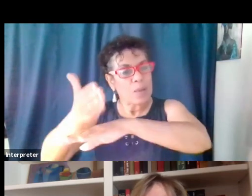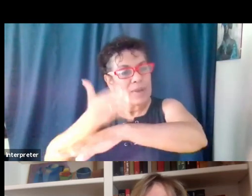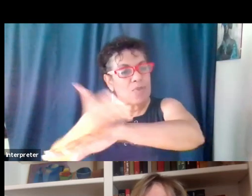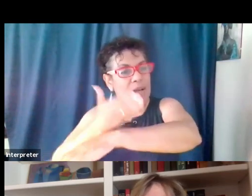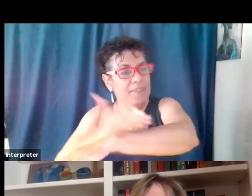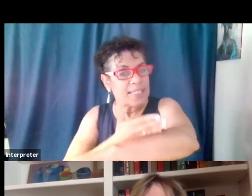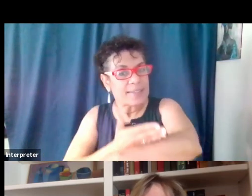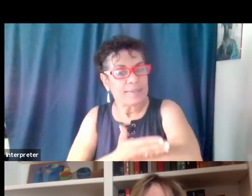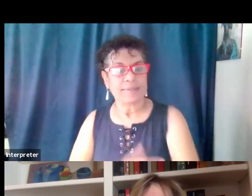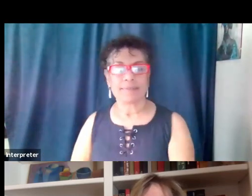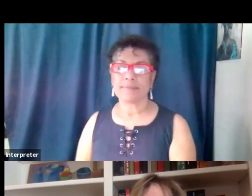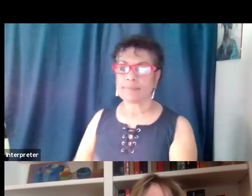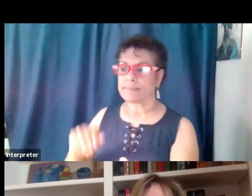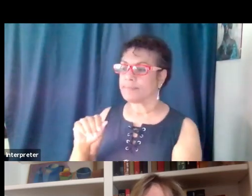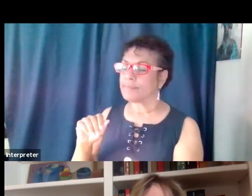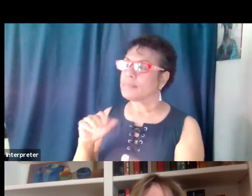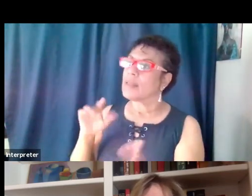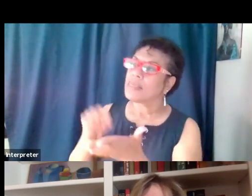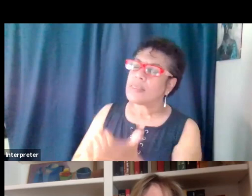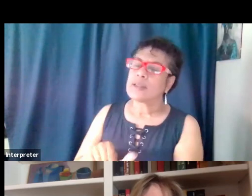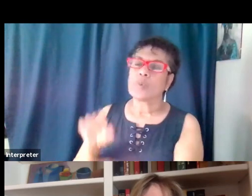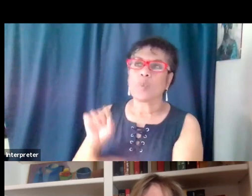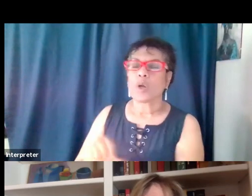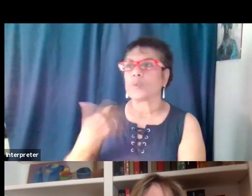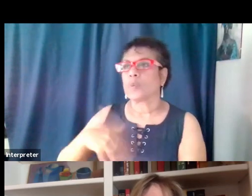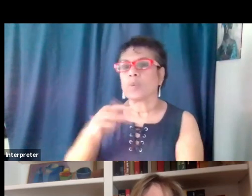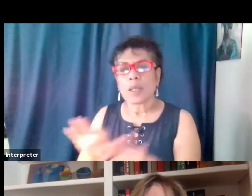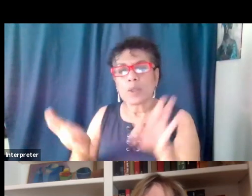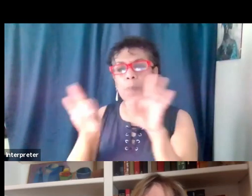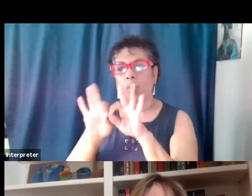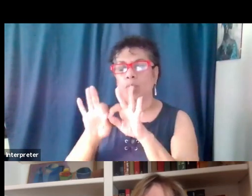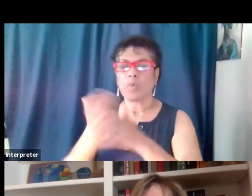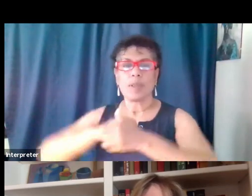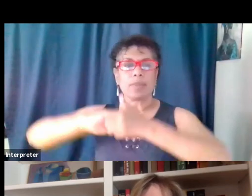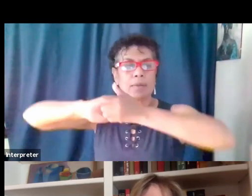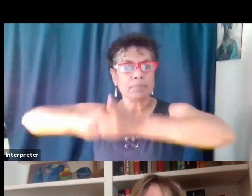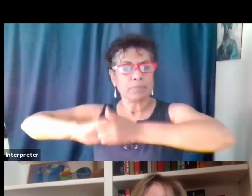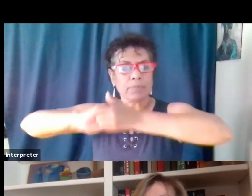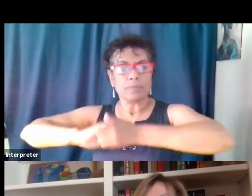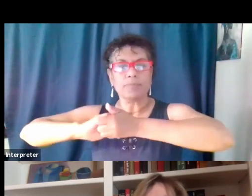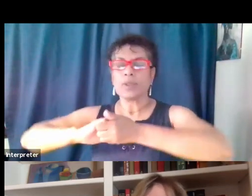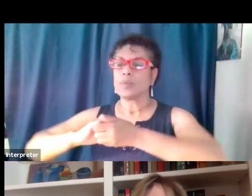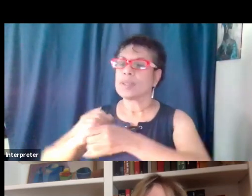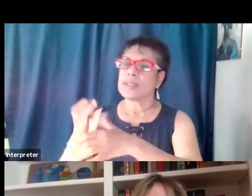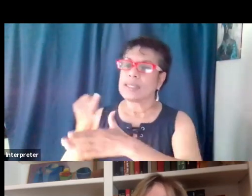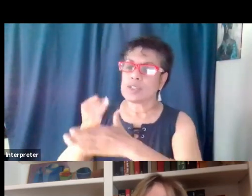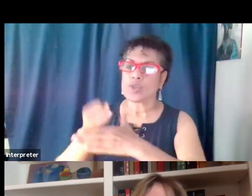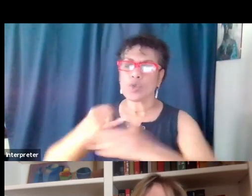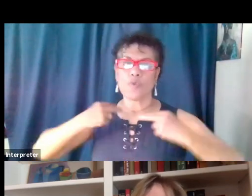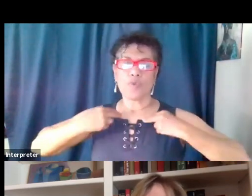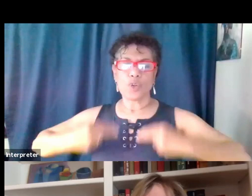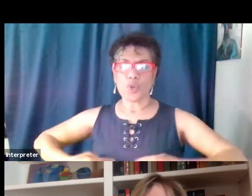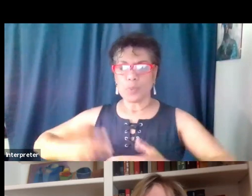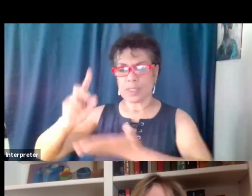lot of this work is with our critically important partnership with the Institute for Human-Centered Design, which is